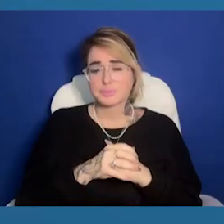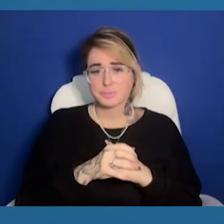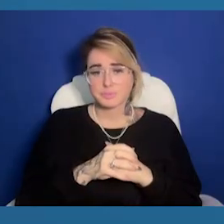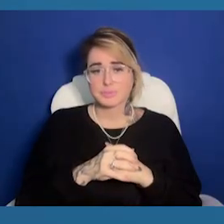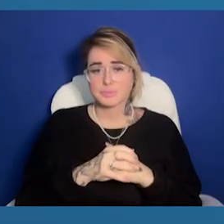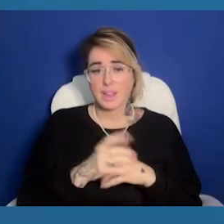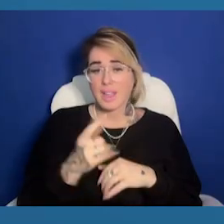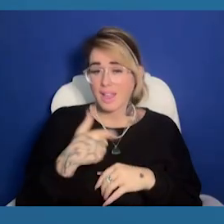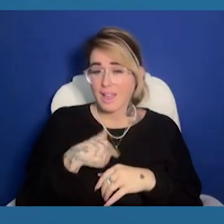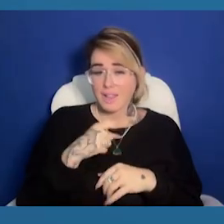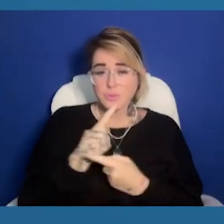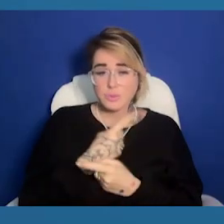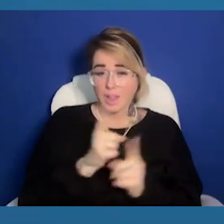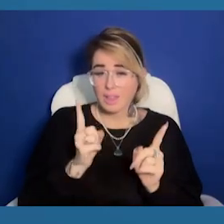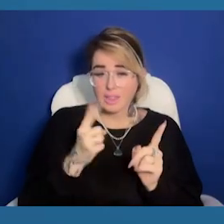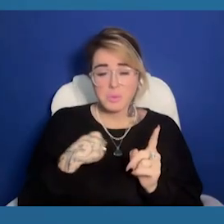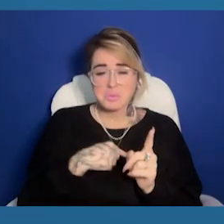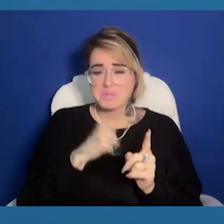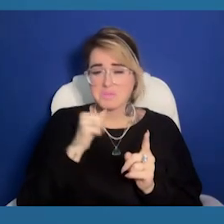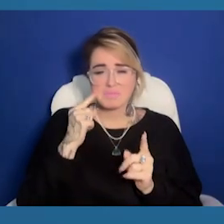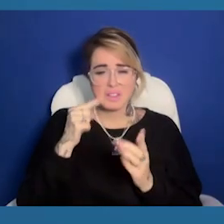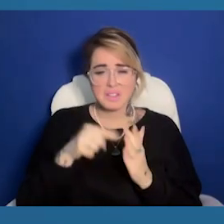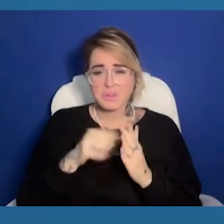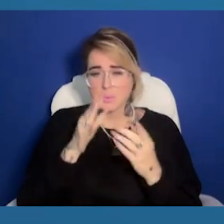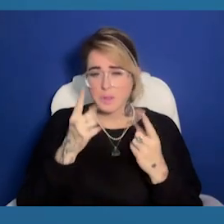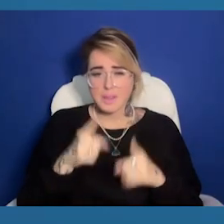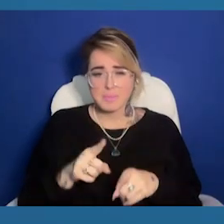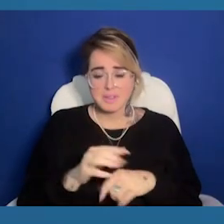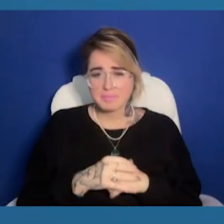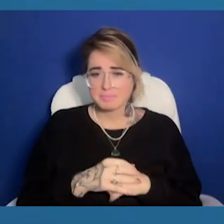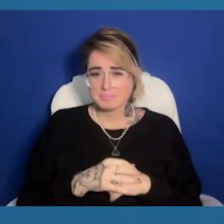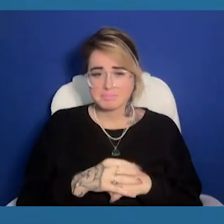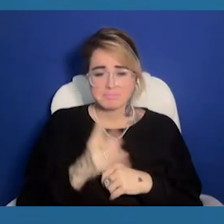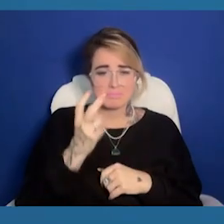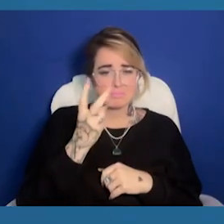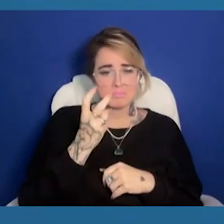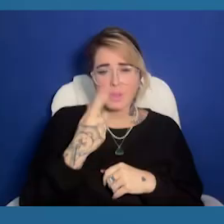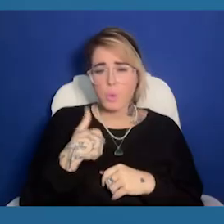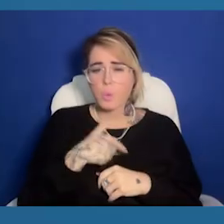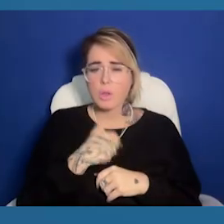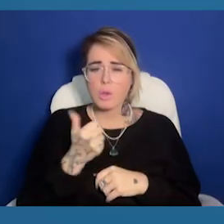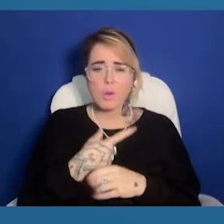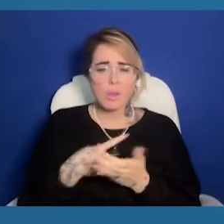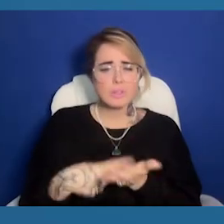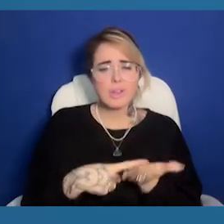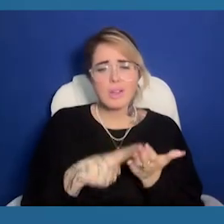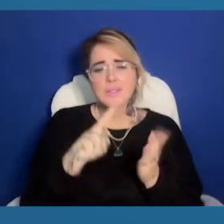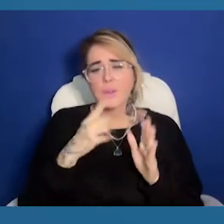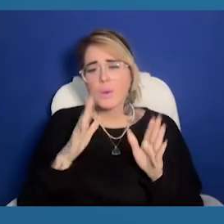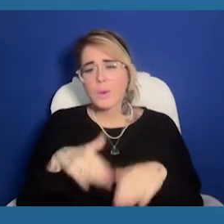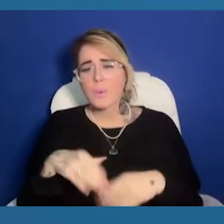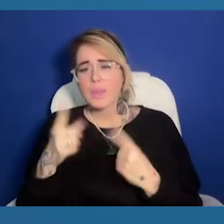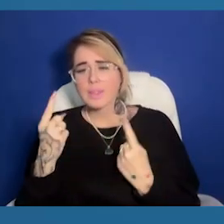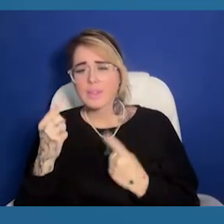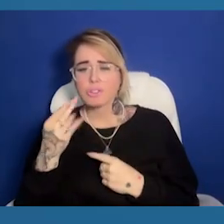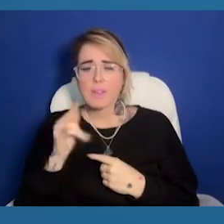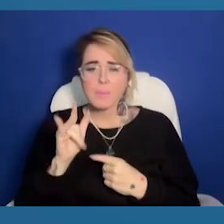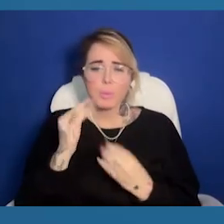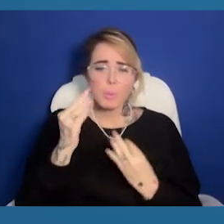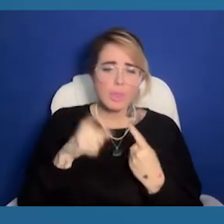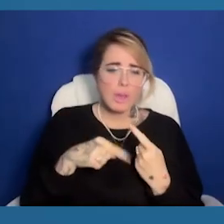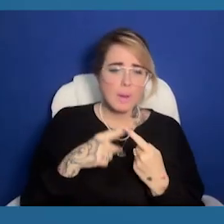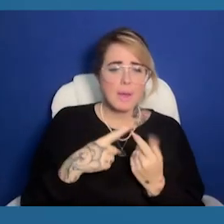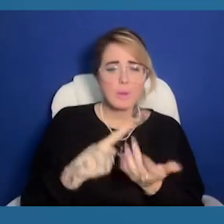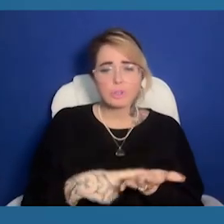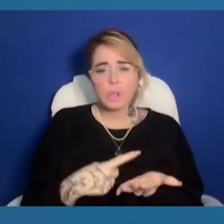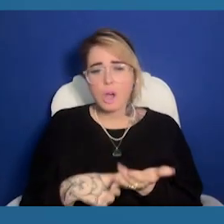I have to tell you, we didn't think this was going to happen. Right? And we were all talking and saying, well, last year, April, we fought about it, we talked about it, we